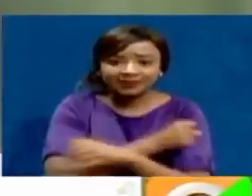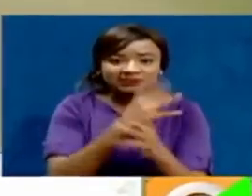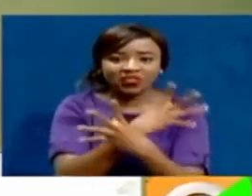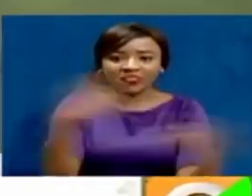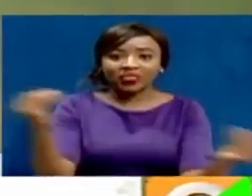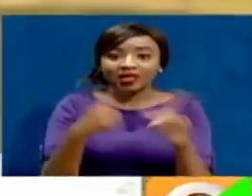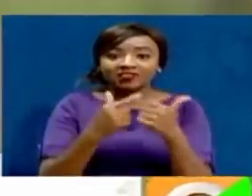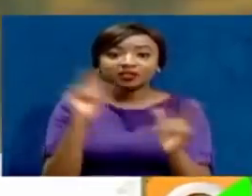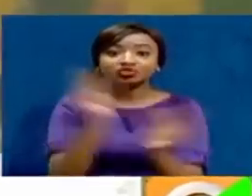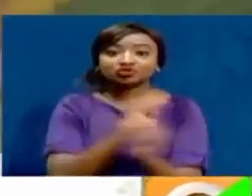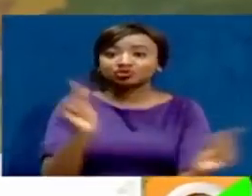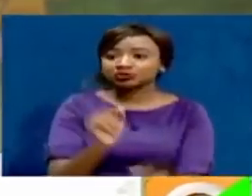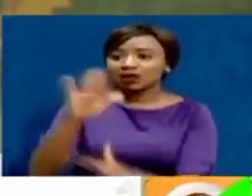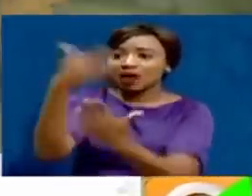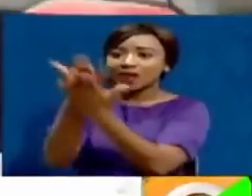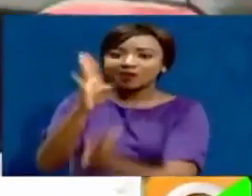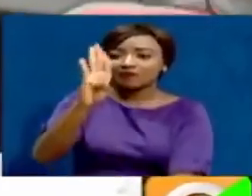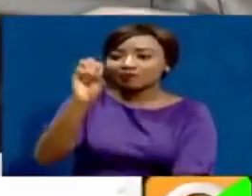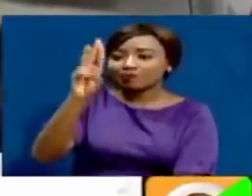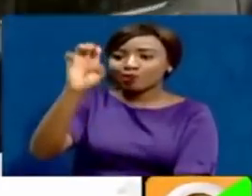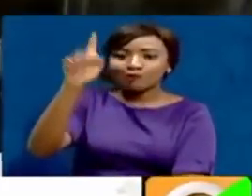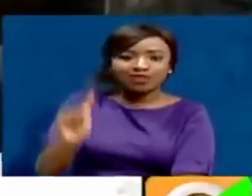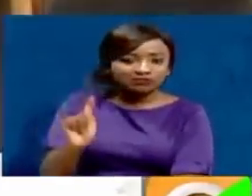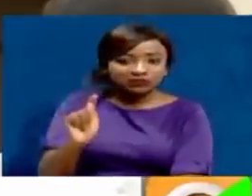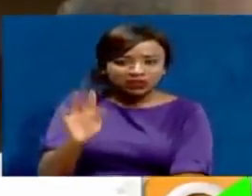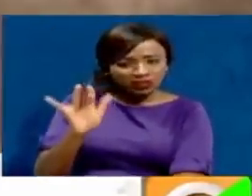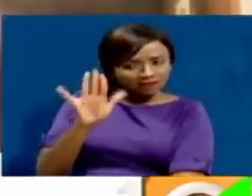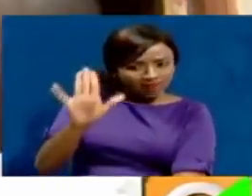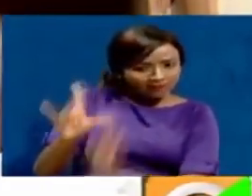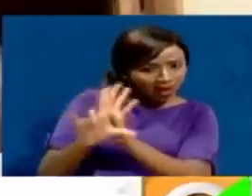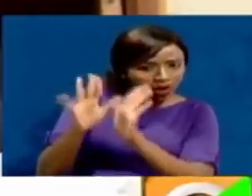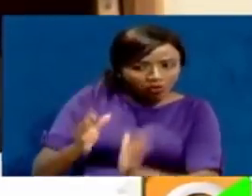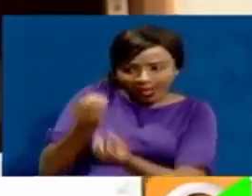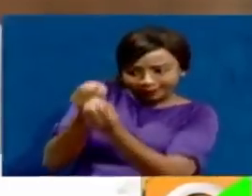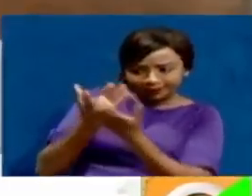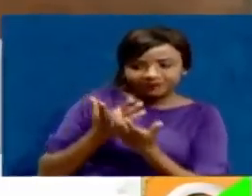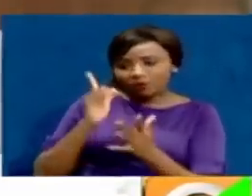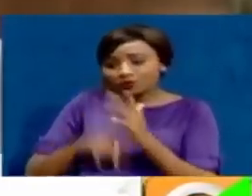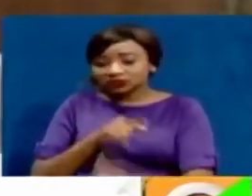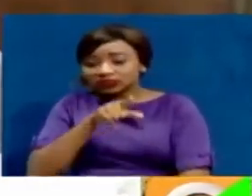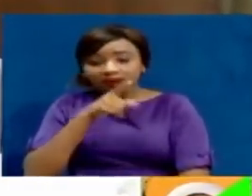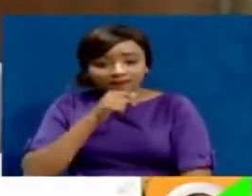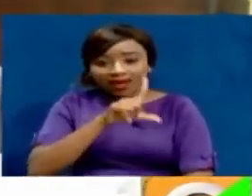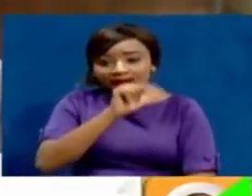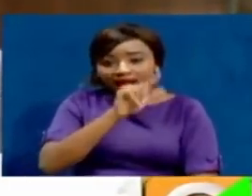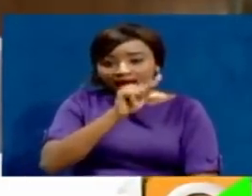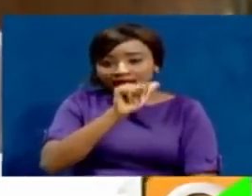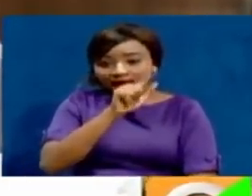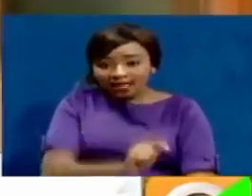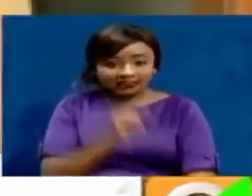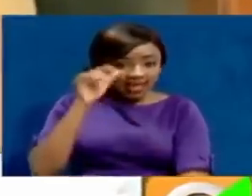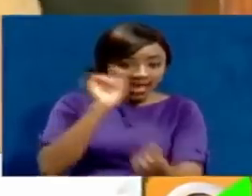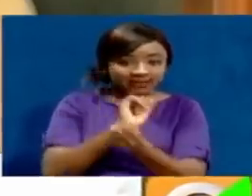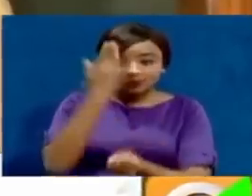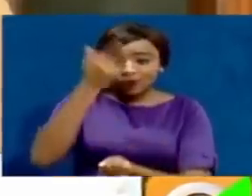the convoy was in Bomet Police Station. According to his lawyer Nelson Avi, Lang'at was arrested for allegedly